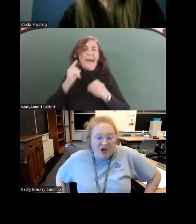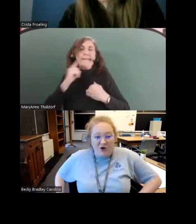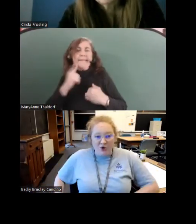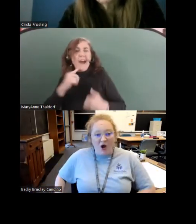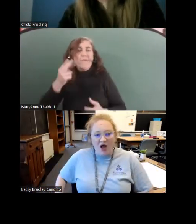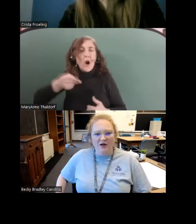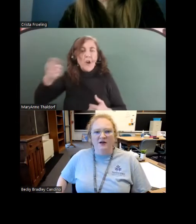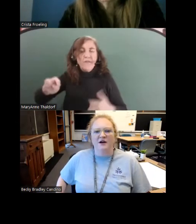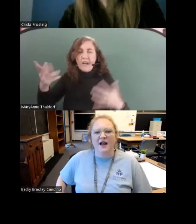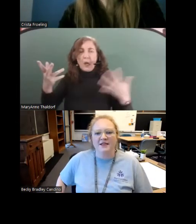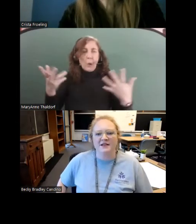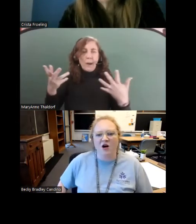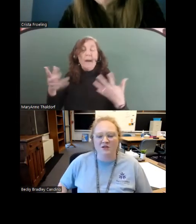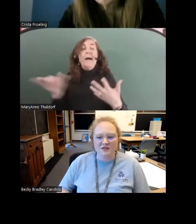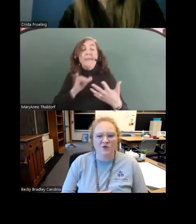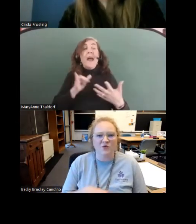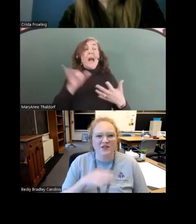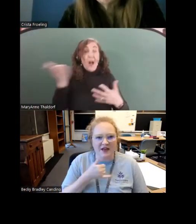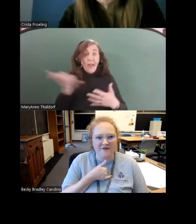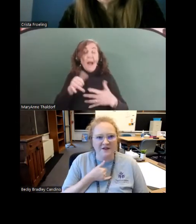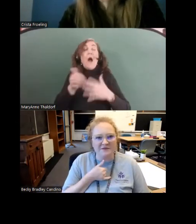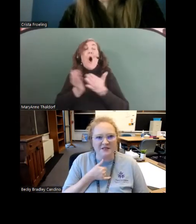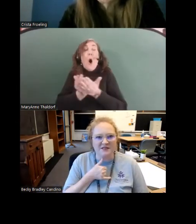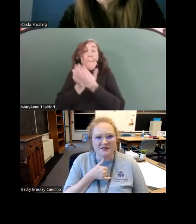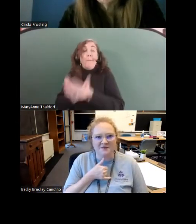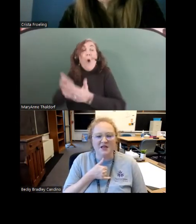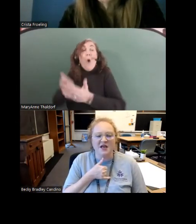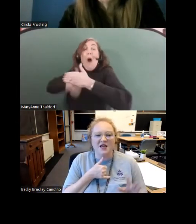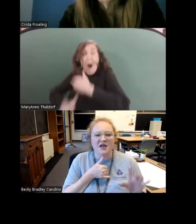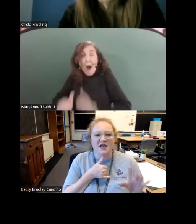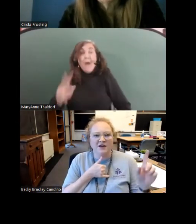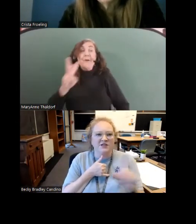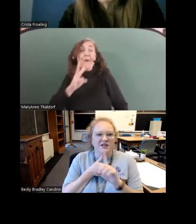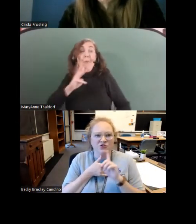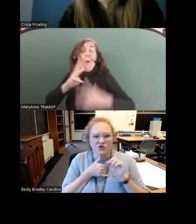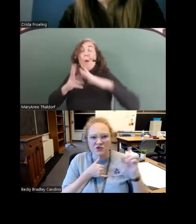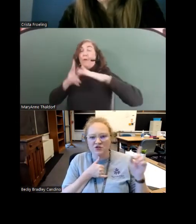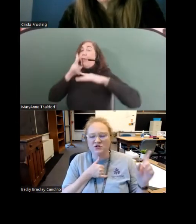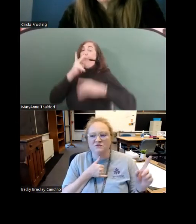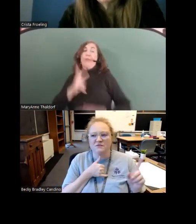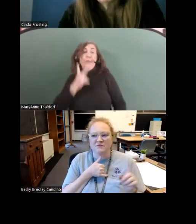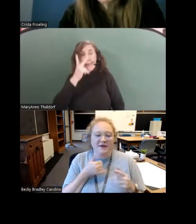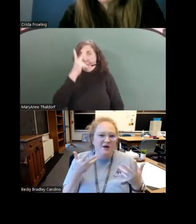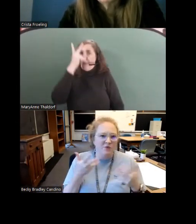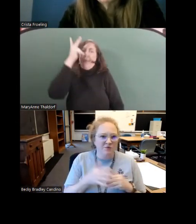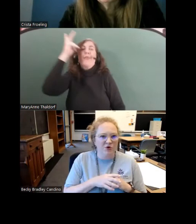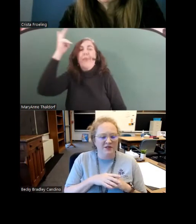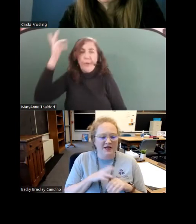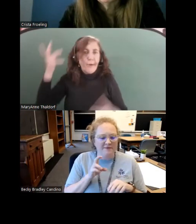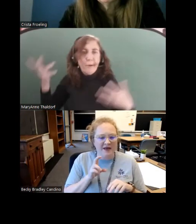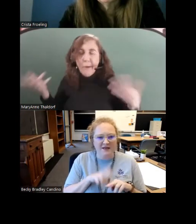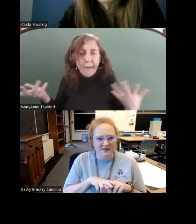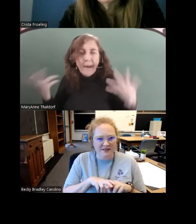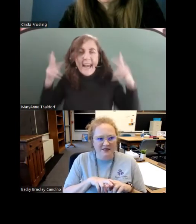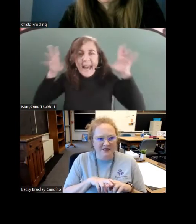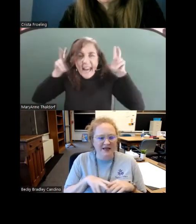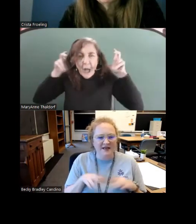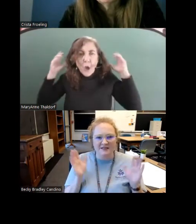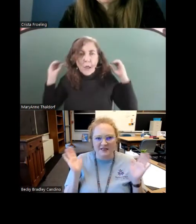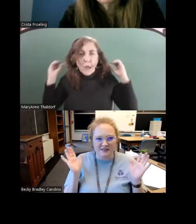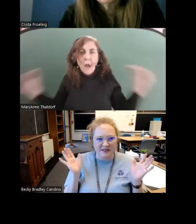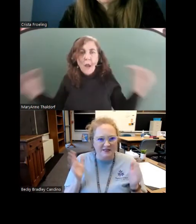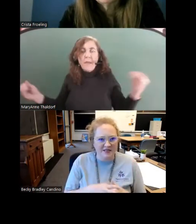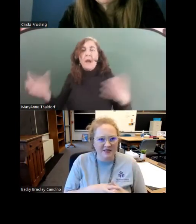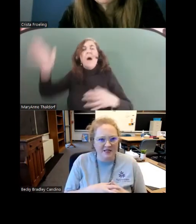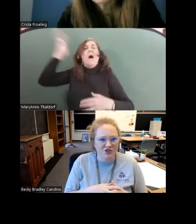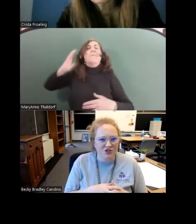boat underwater. And also with FM systems, you know, teachers, maybe at one point in time, they could sit at a desk